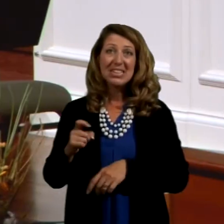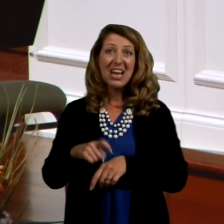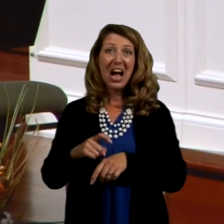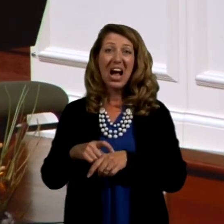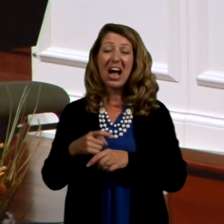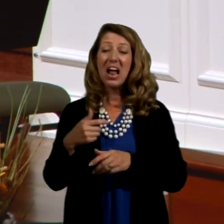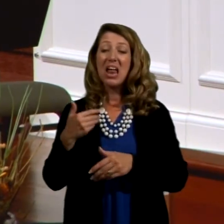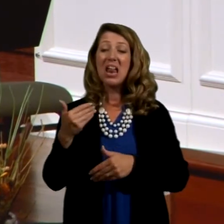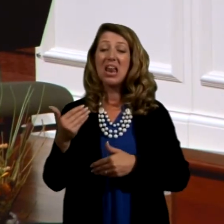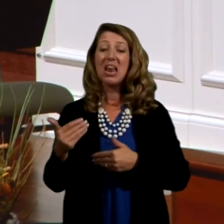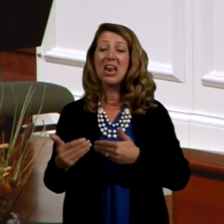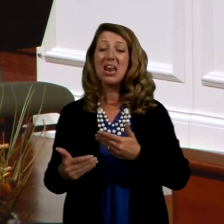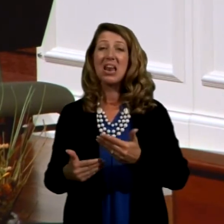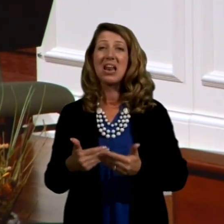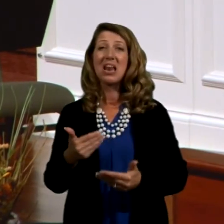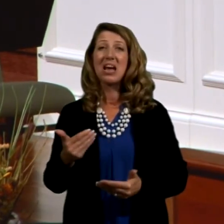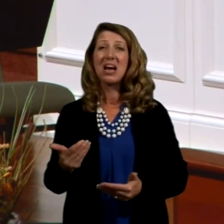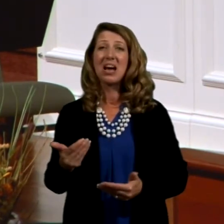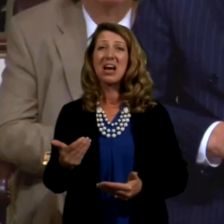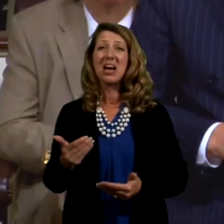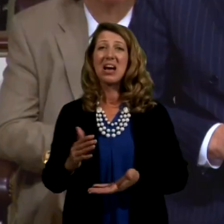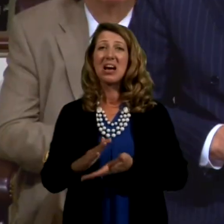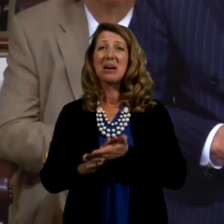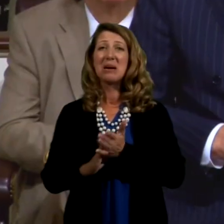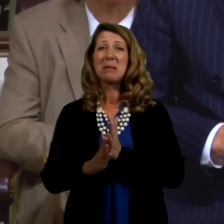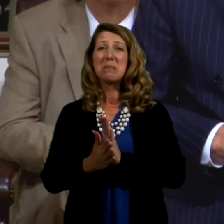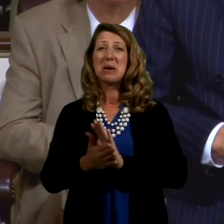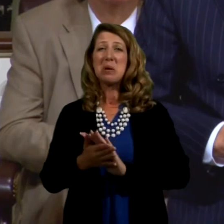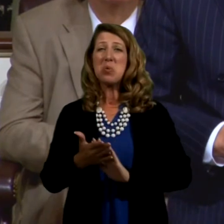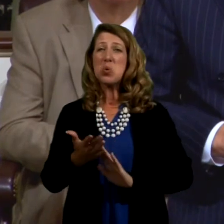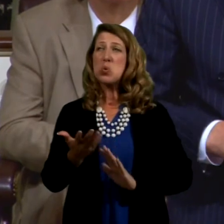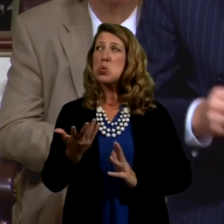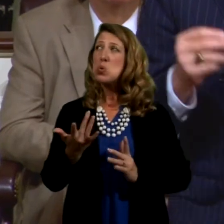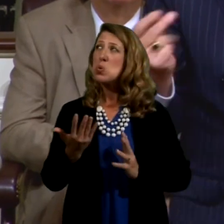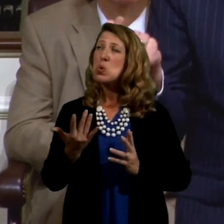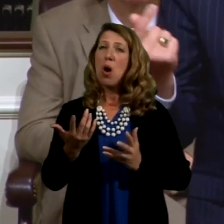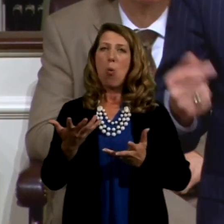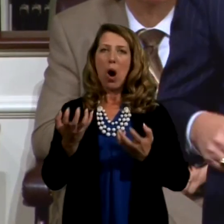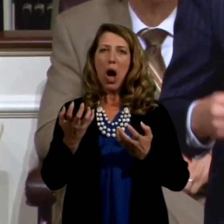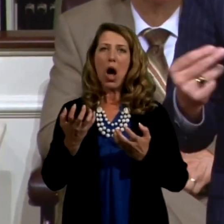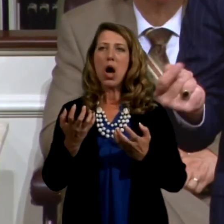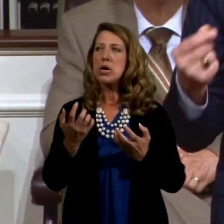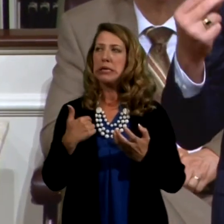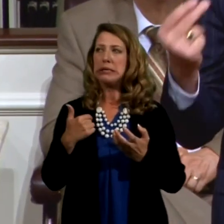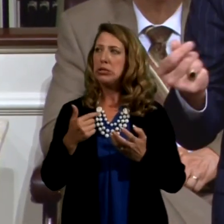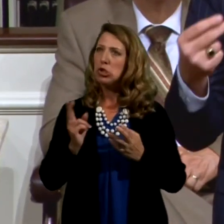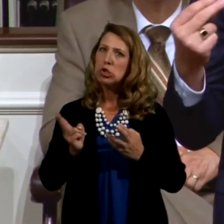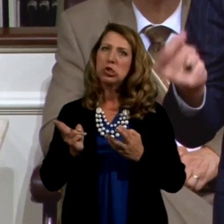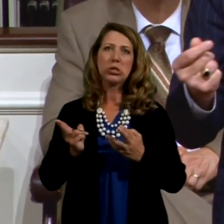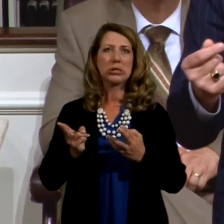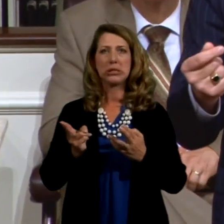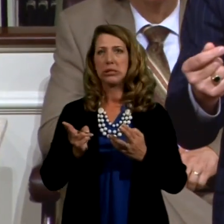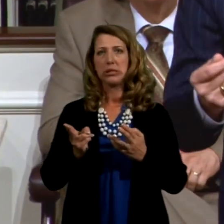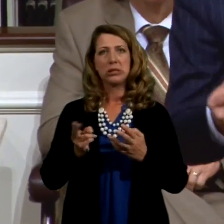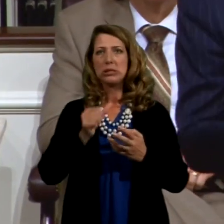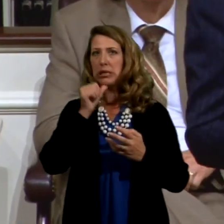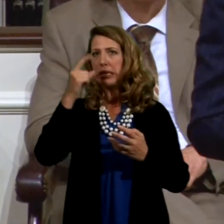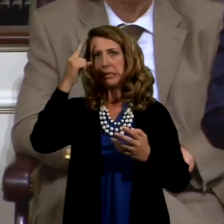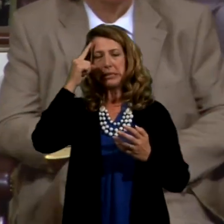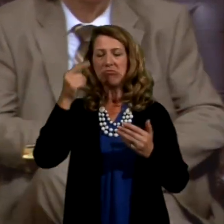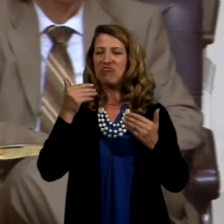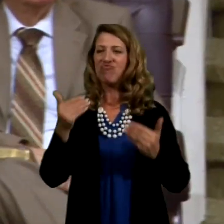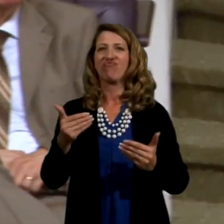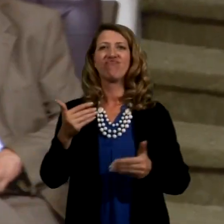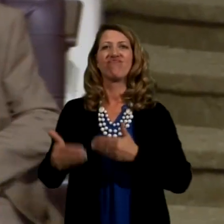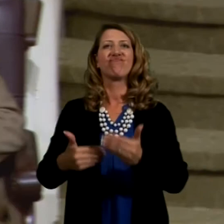by, oftentimes become very impetuous. And we think, well, I got to make a decision right now. I